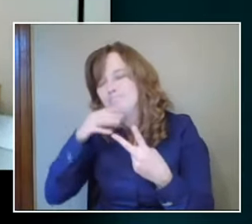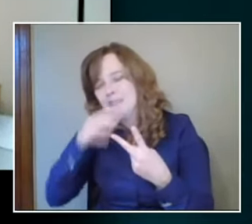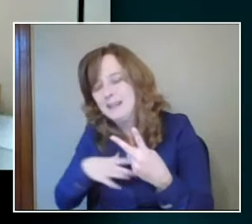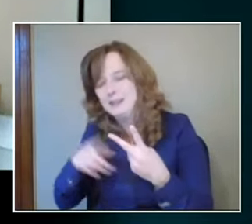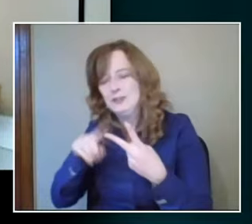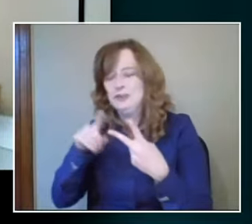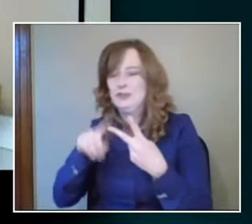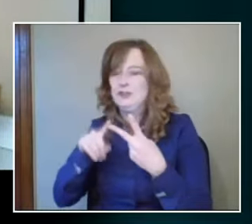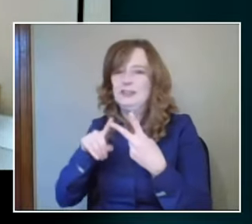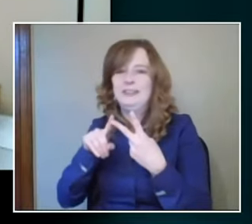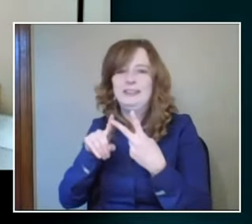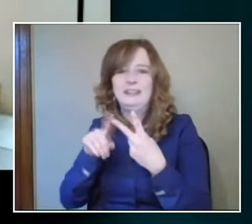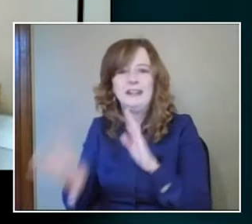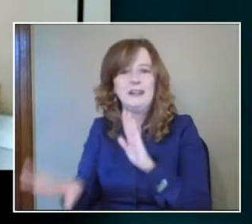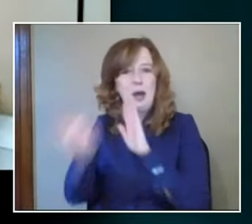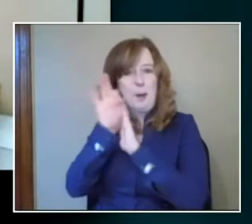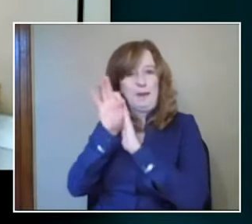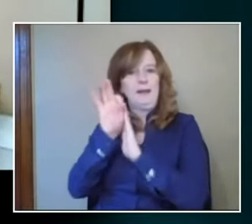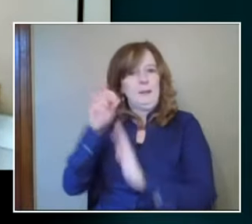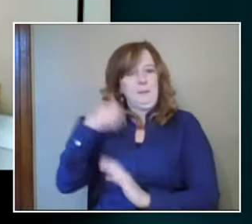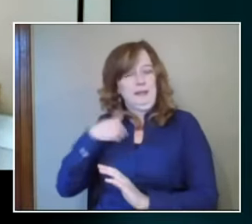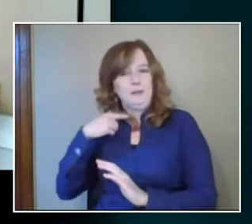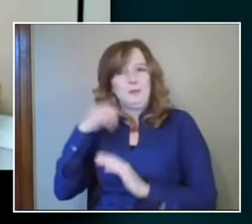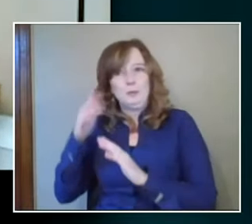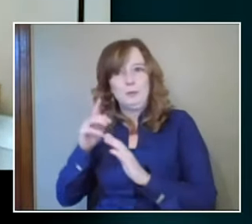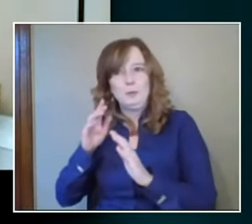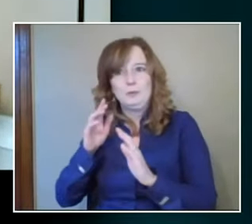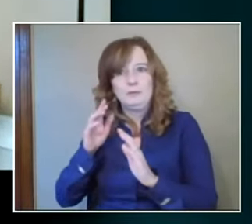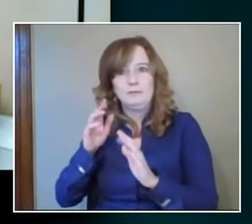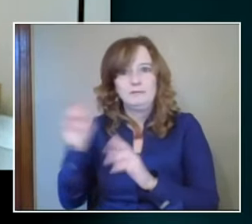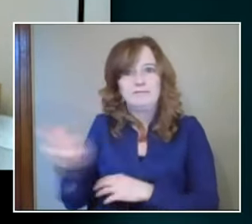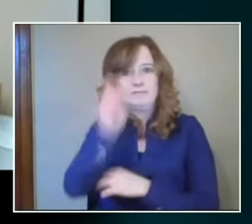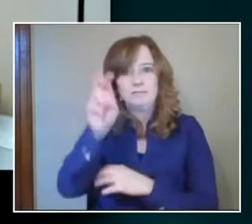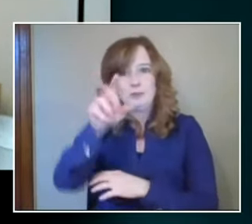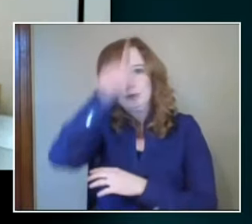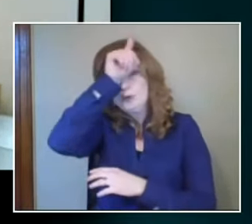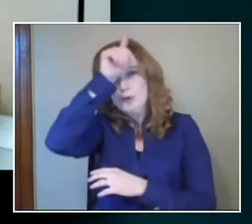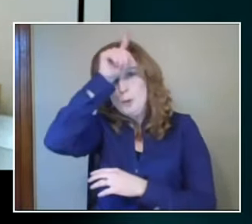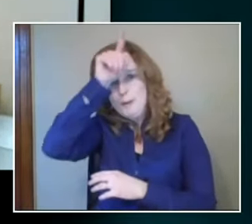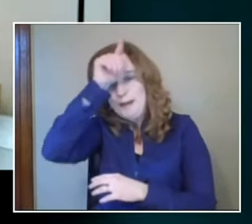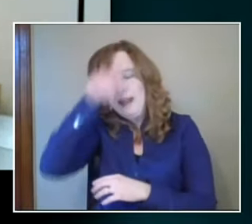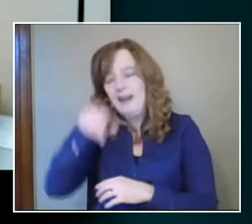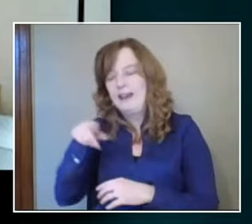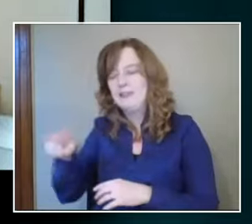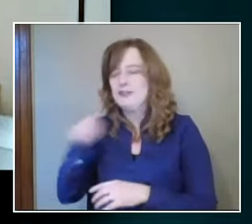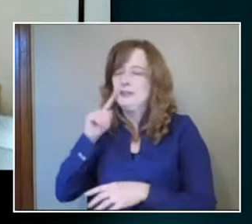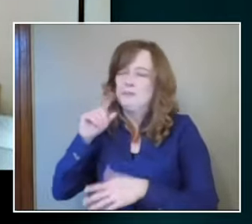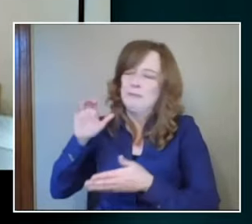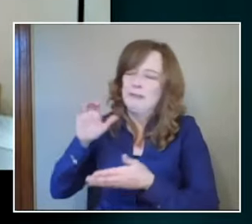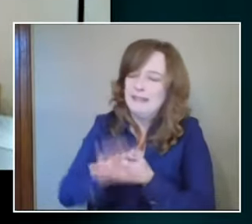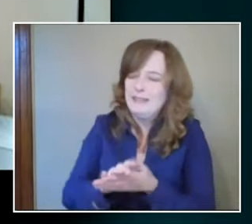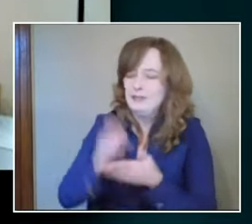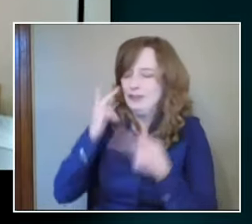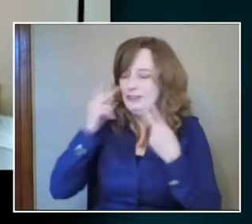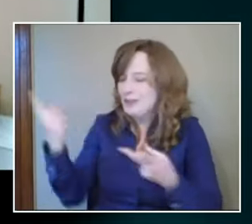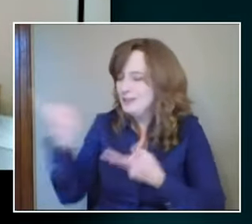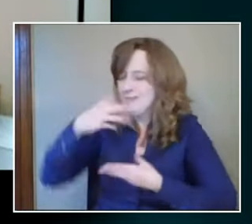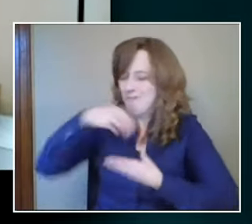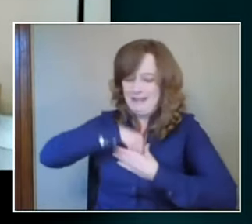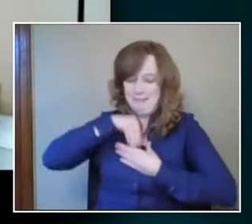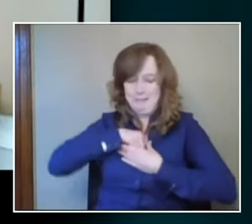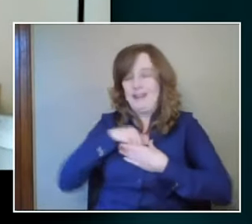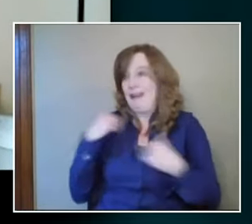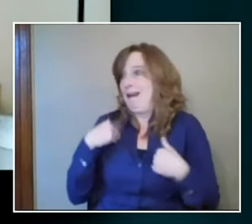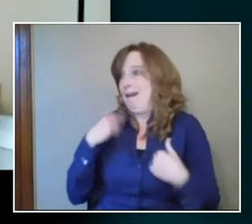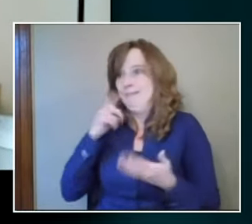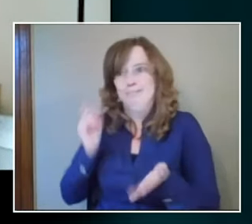actually, to go to Dresden, Germany, and without her seeing and believing something in me that I didn't even see, I would have